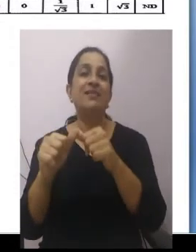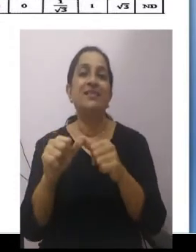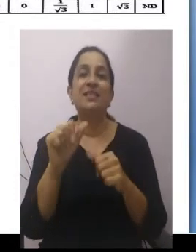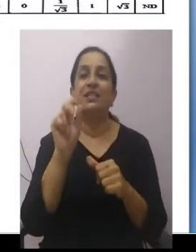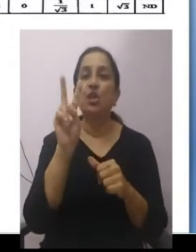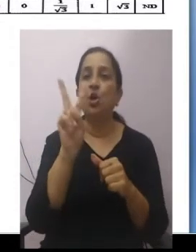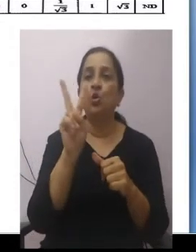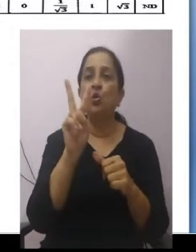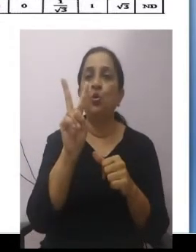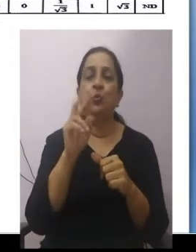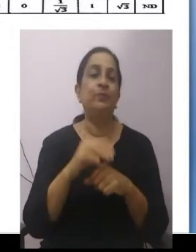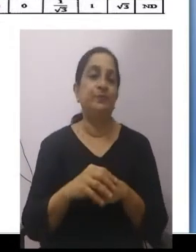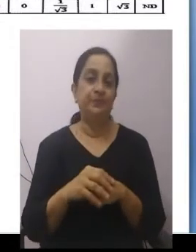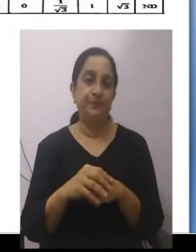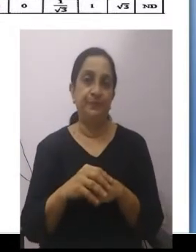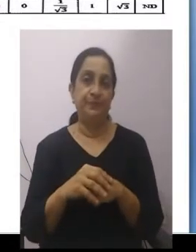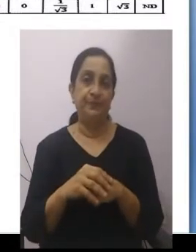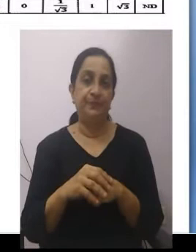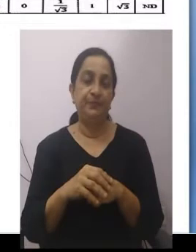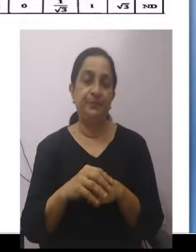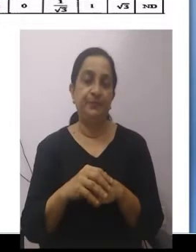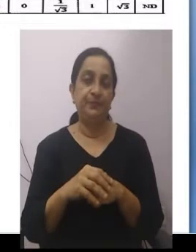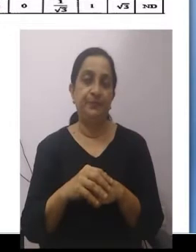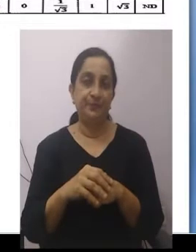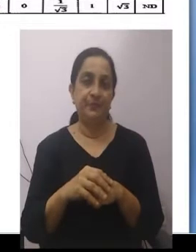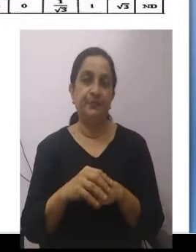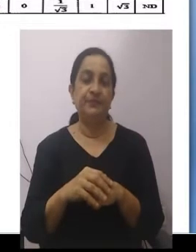So this is the answer.